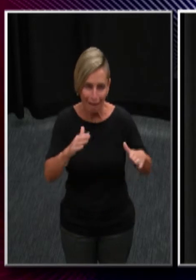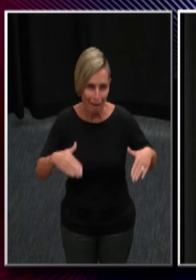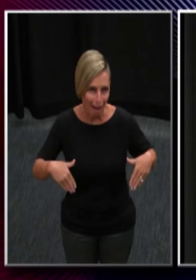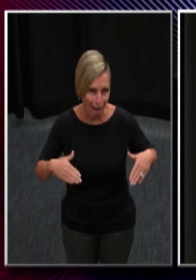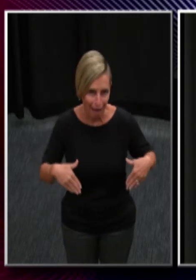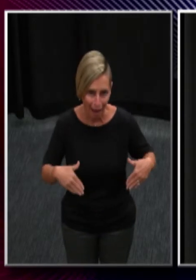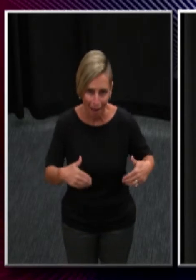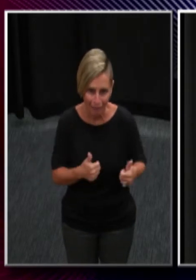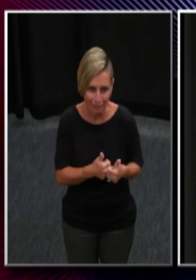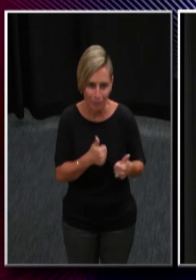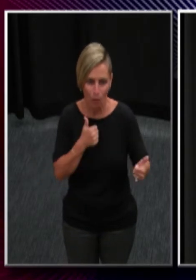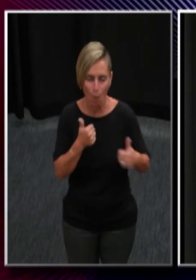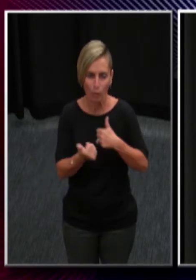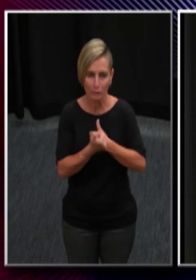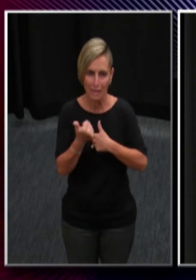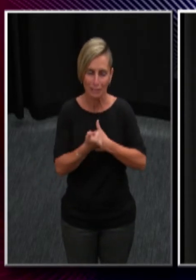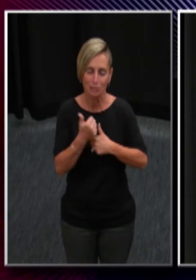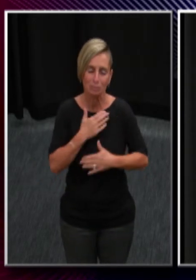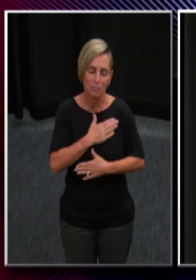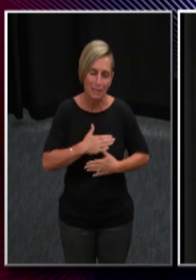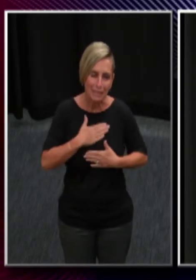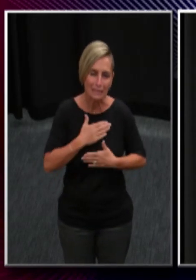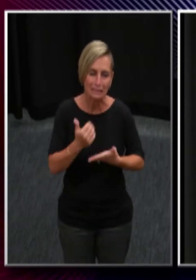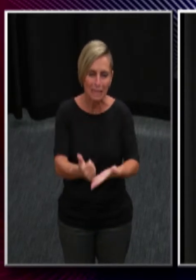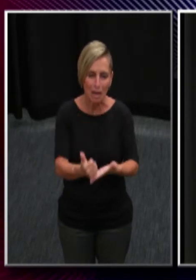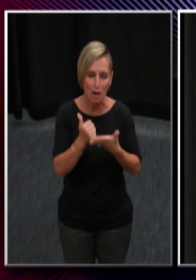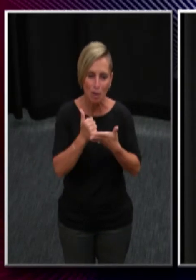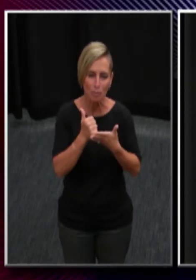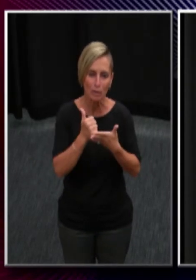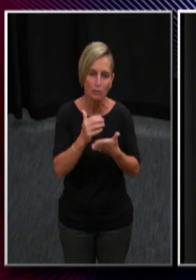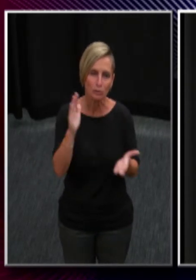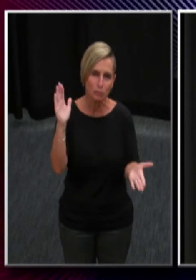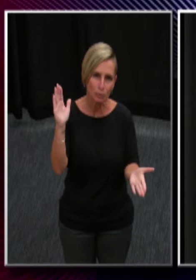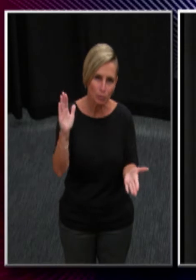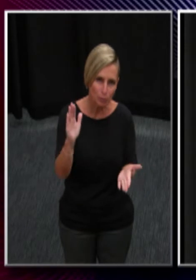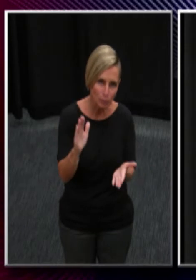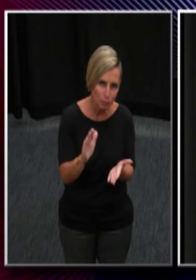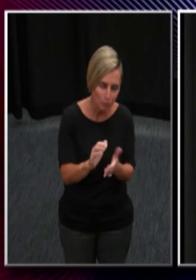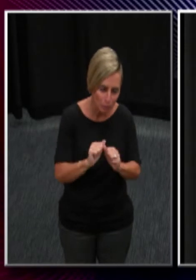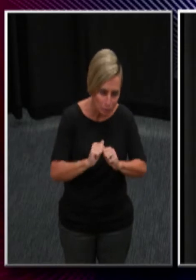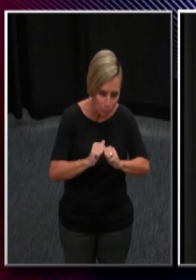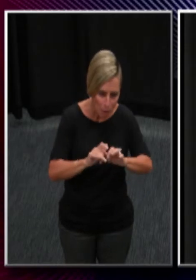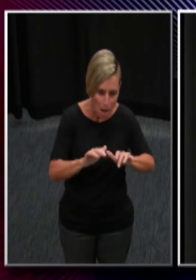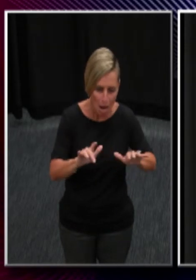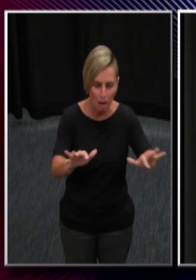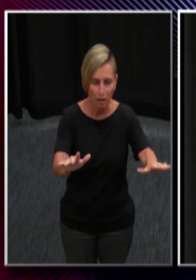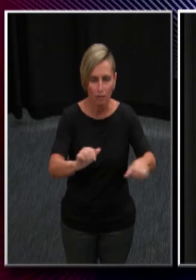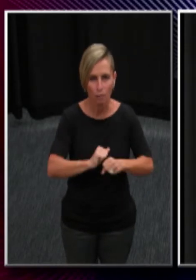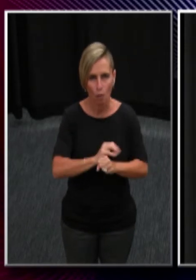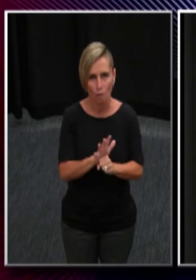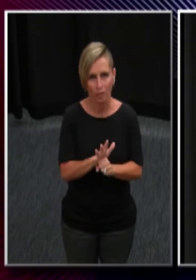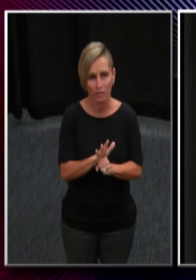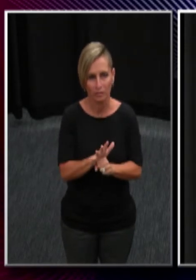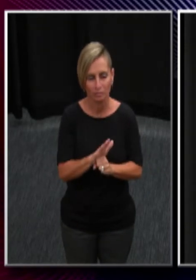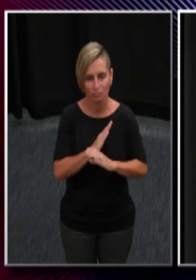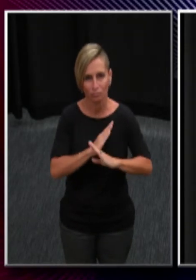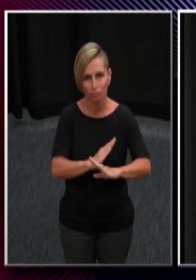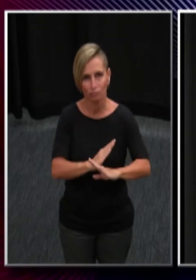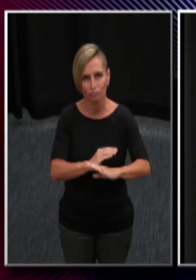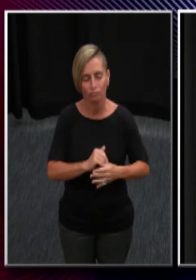Please help us slow the spread. And thank you and continue to be safe. Now I'd like to bring